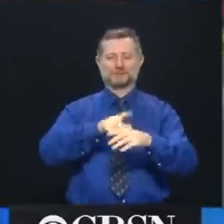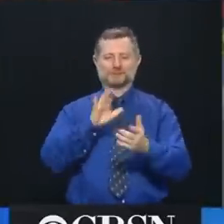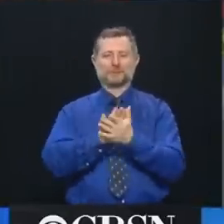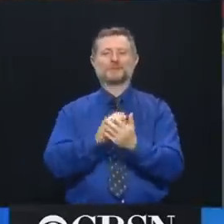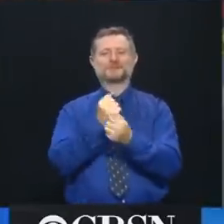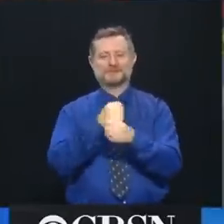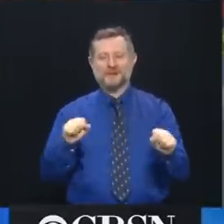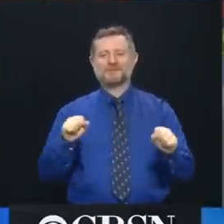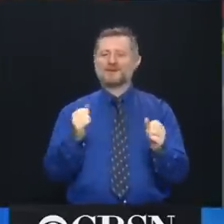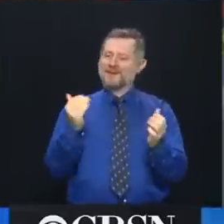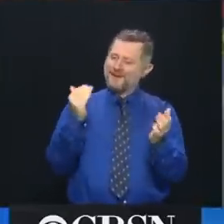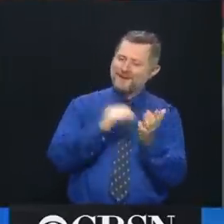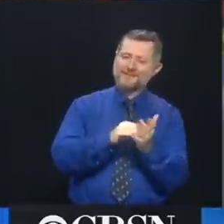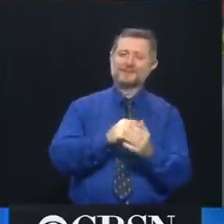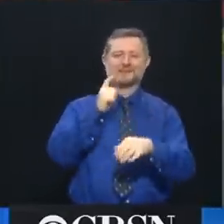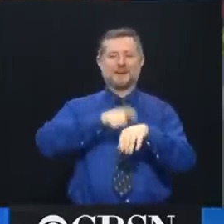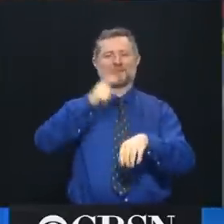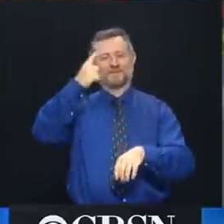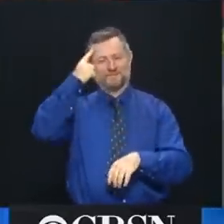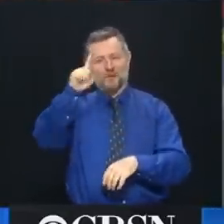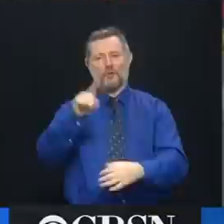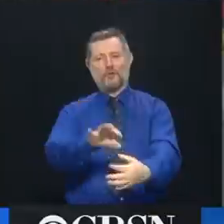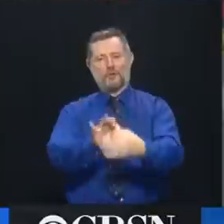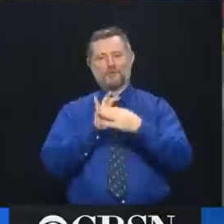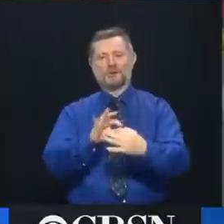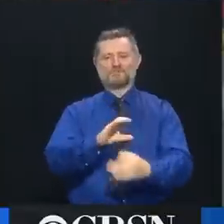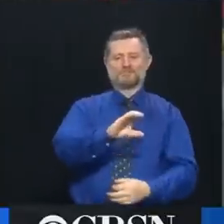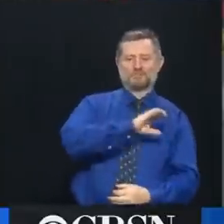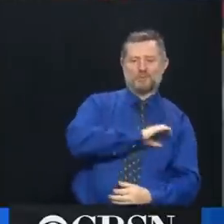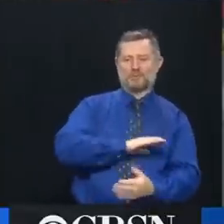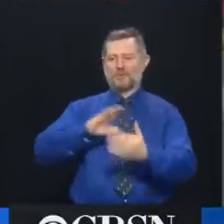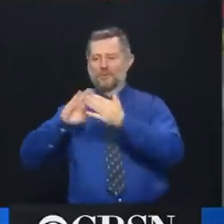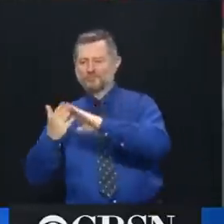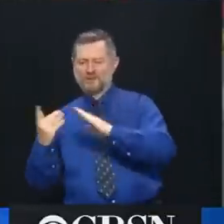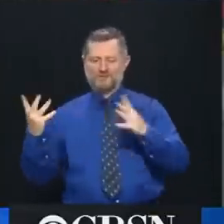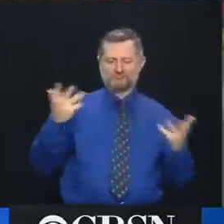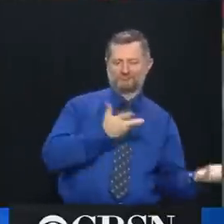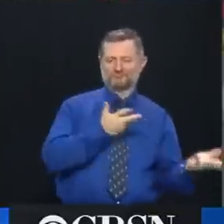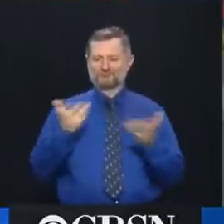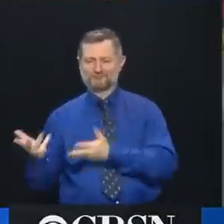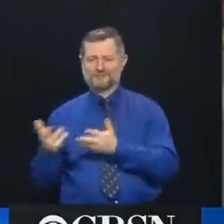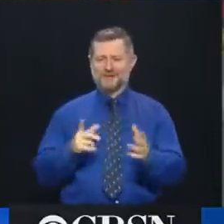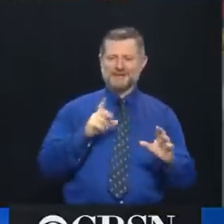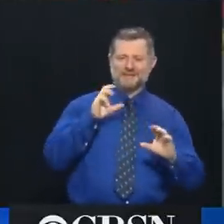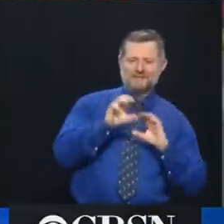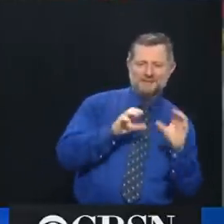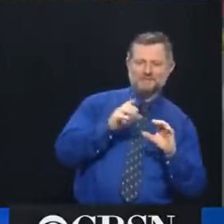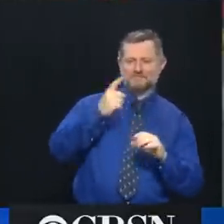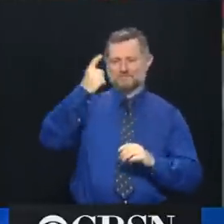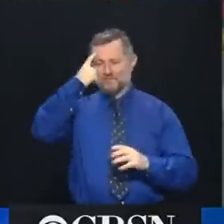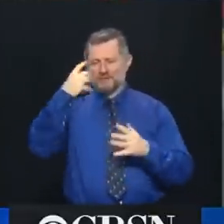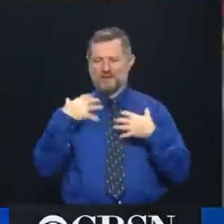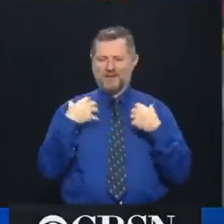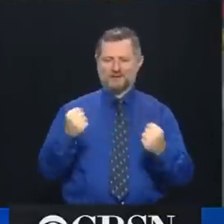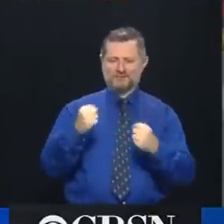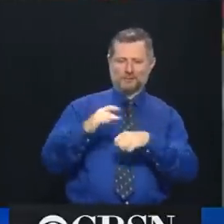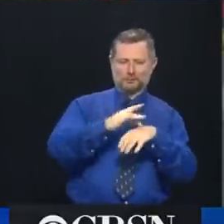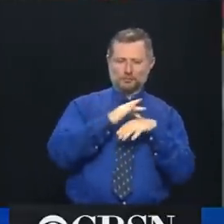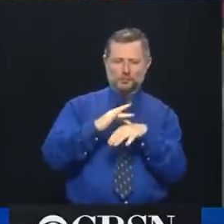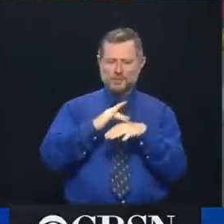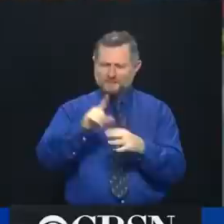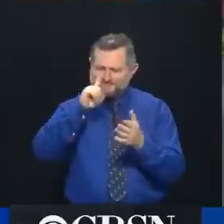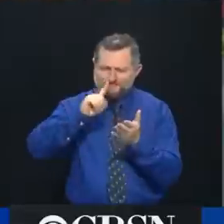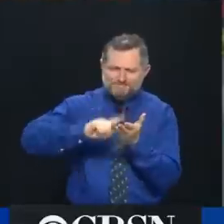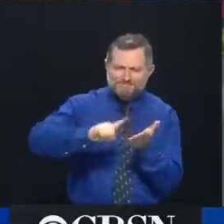communities and law enforcement invest in mental health resources and address the root problems of crime and